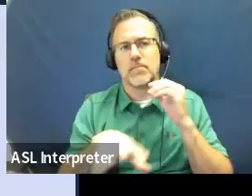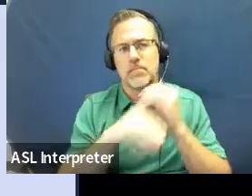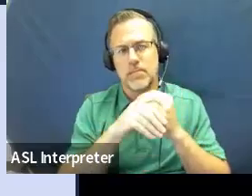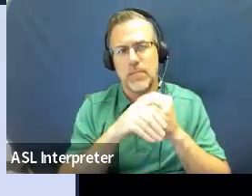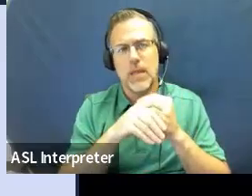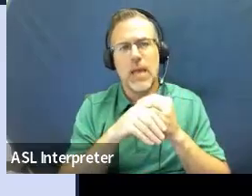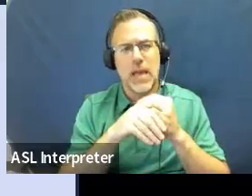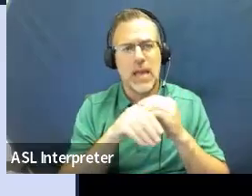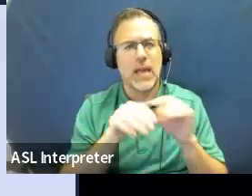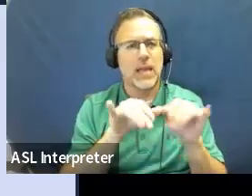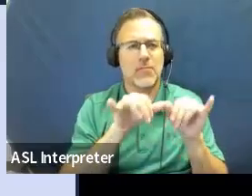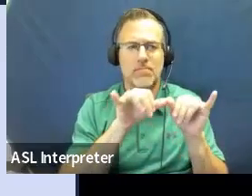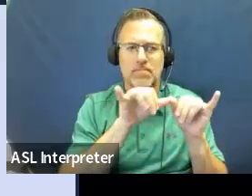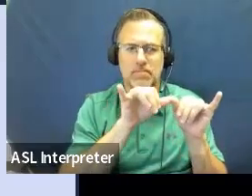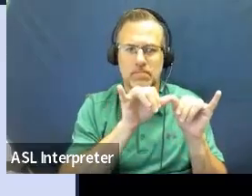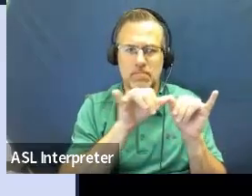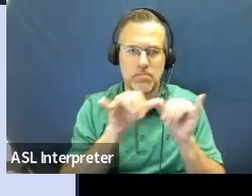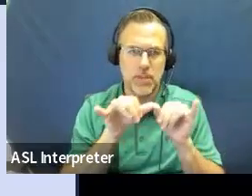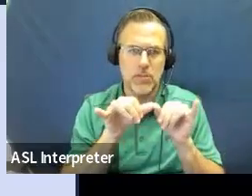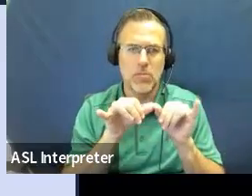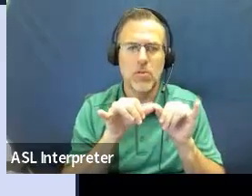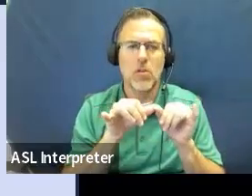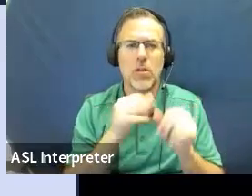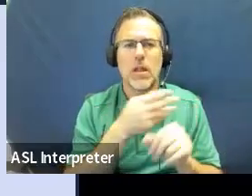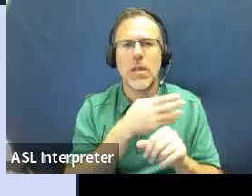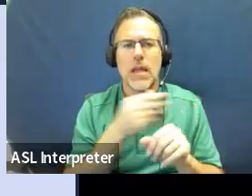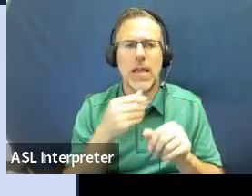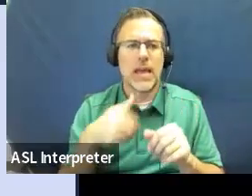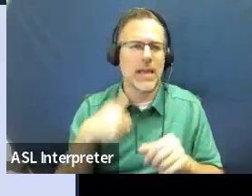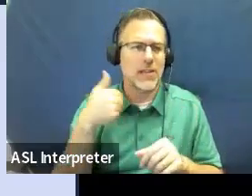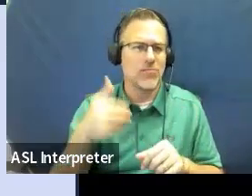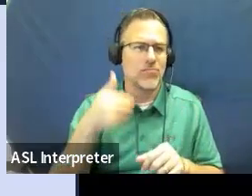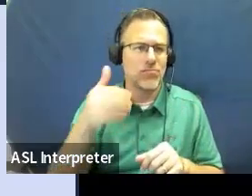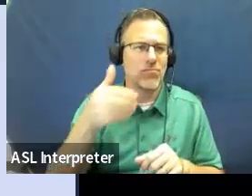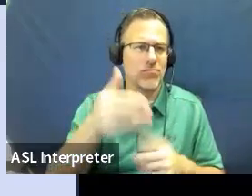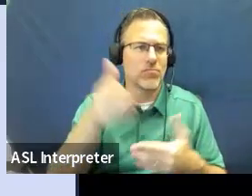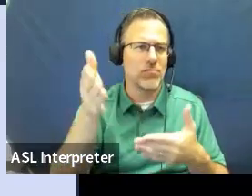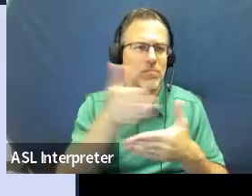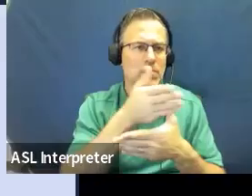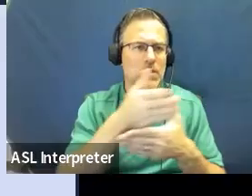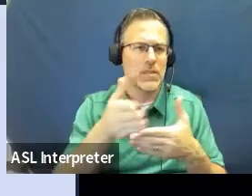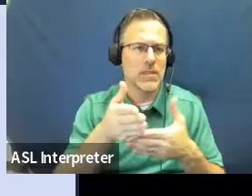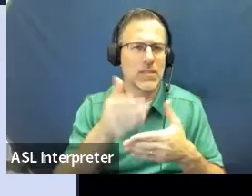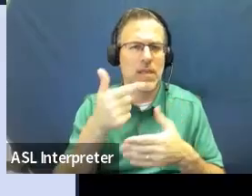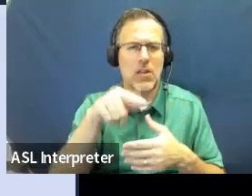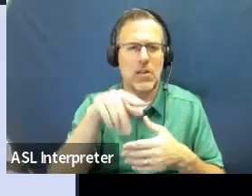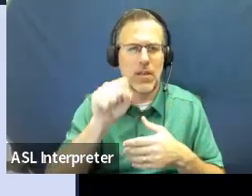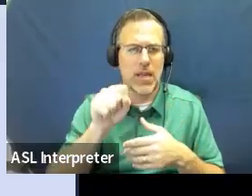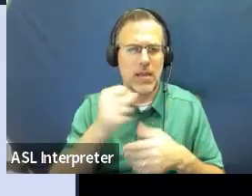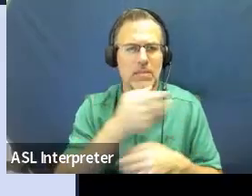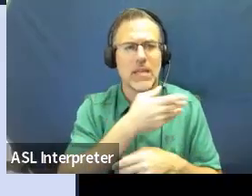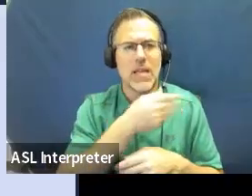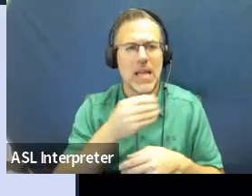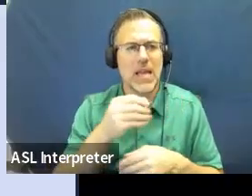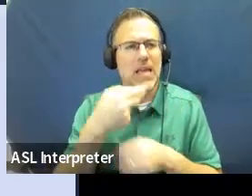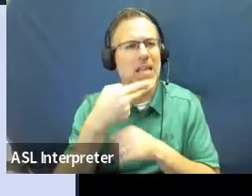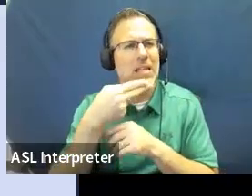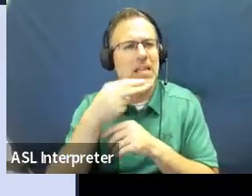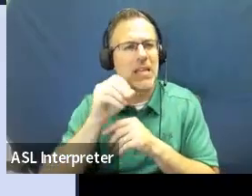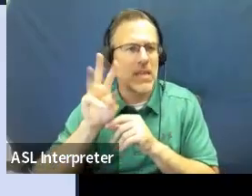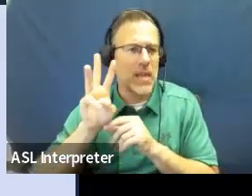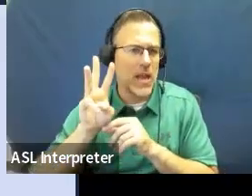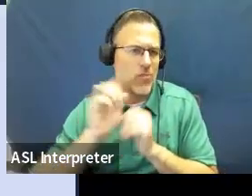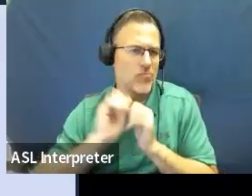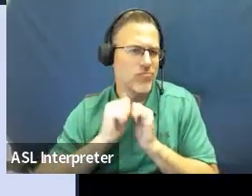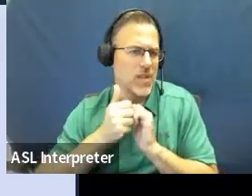distinctly measurable and persistent skill gaps and the how statement. So you can see over here, we look at several things when we're